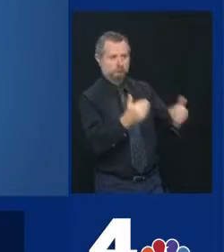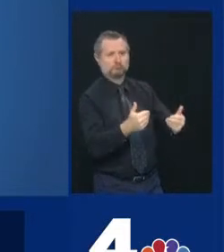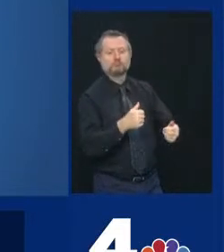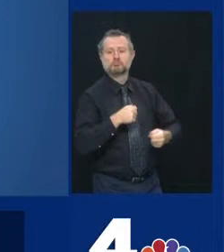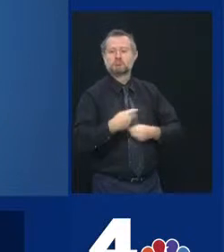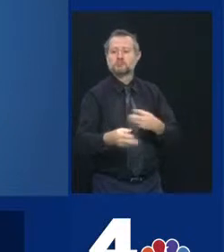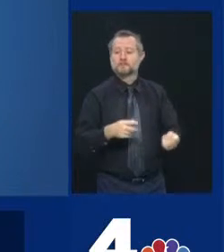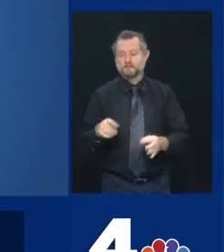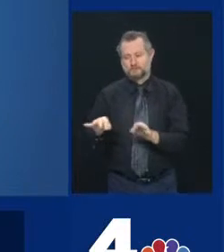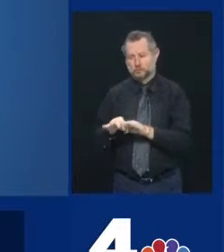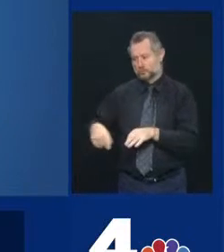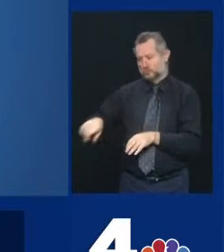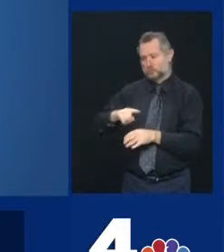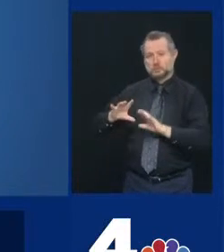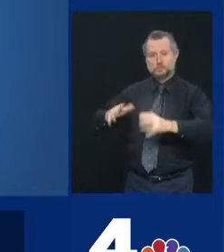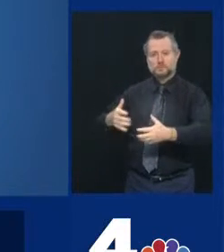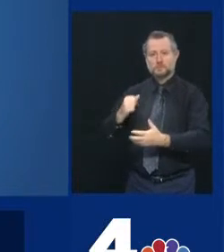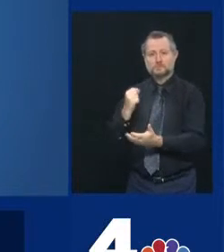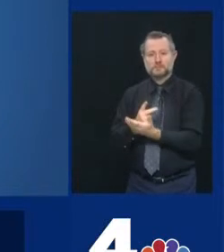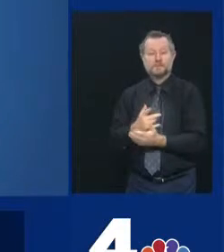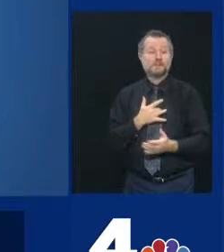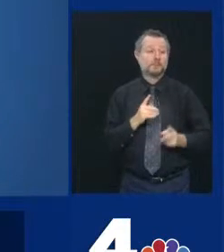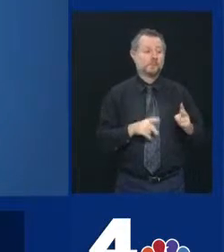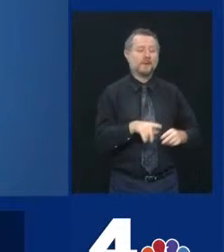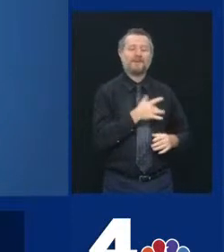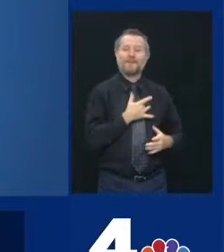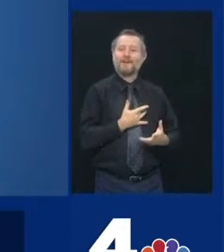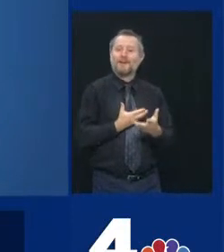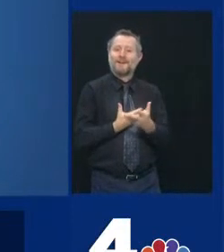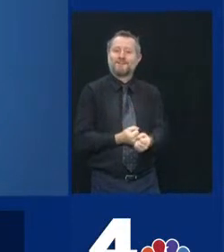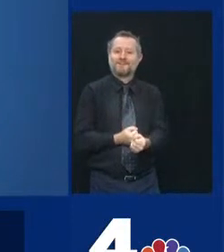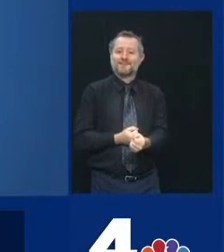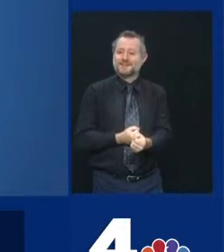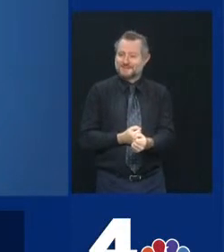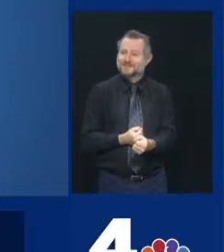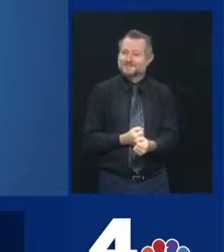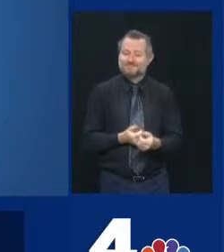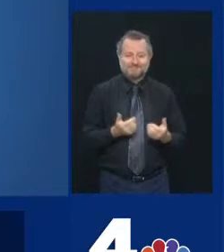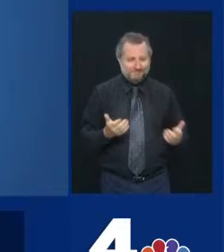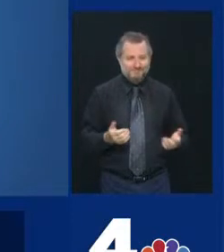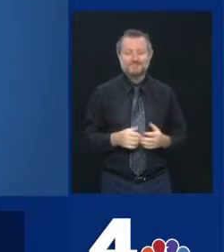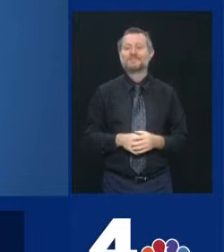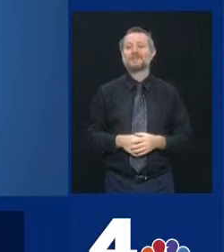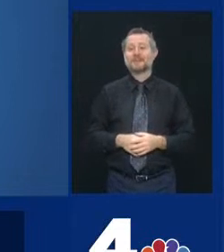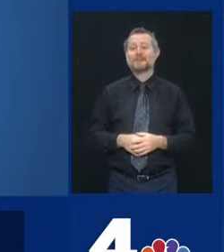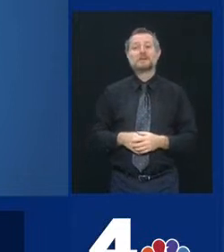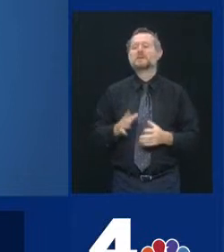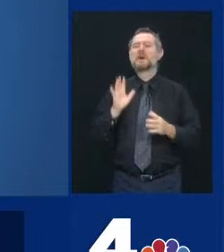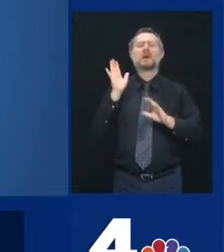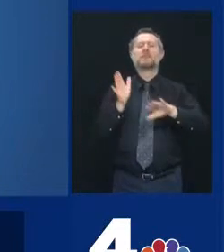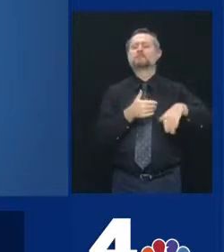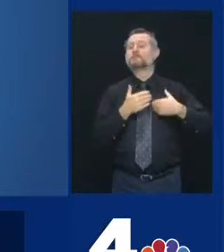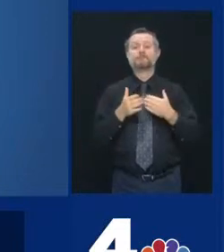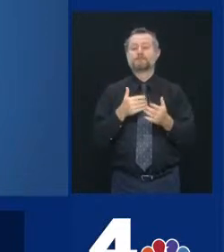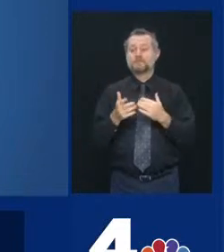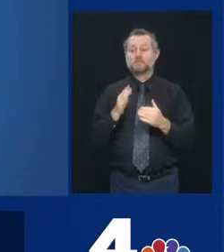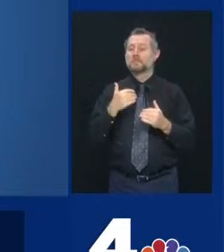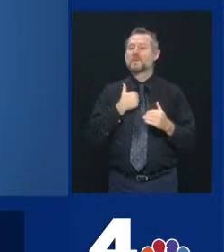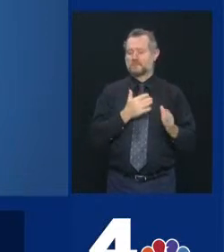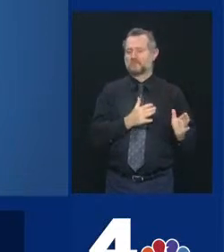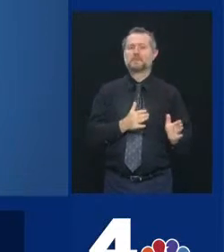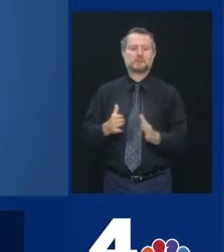surety in the vaccine. But we are coming up with a plan on